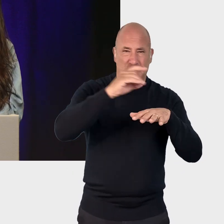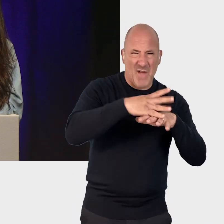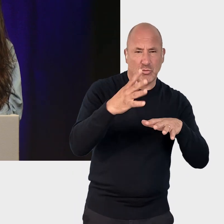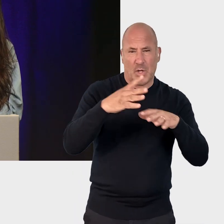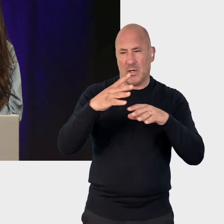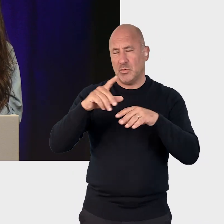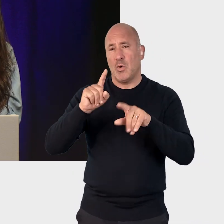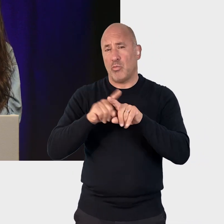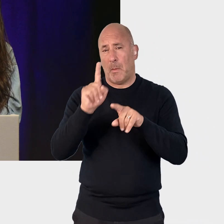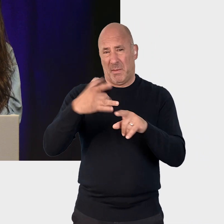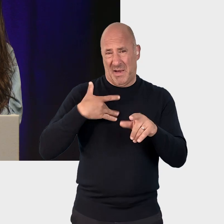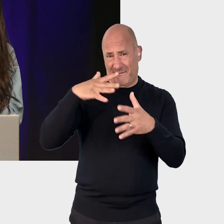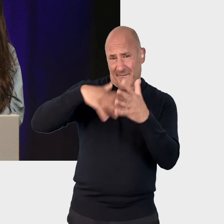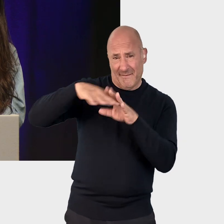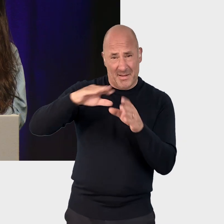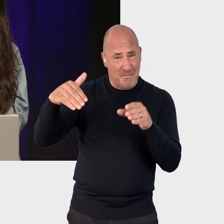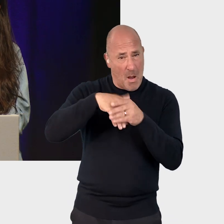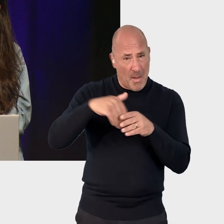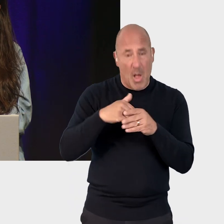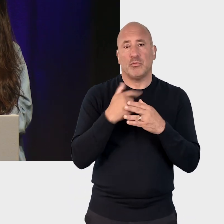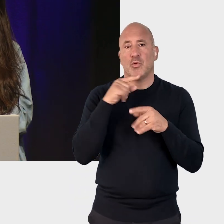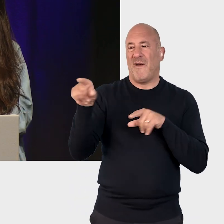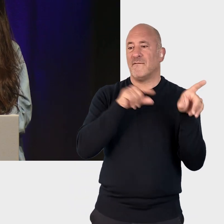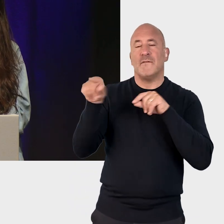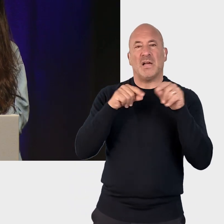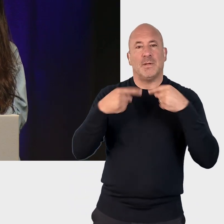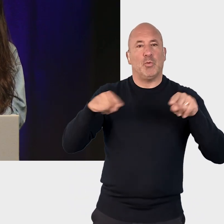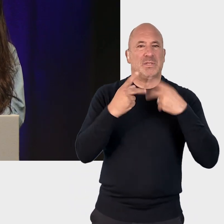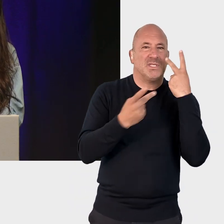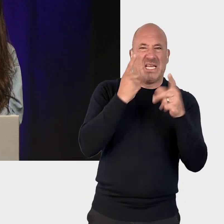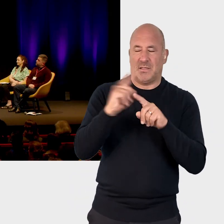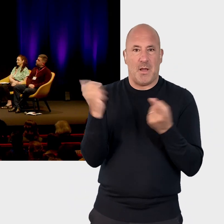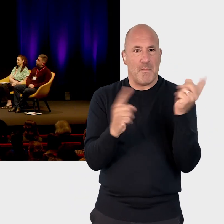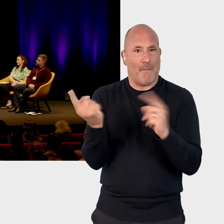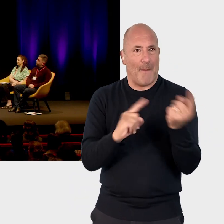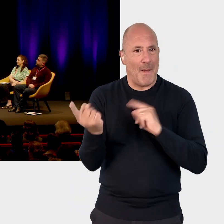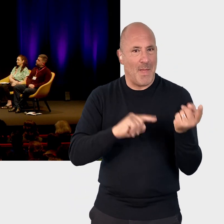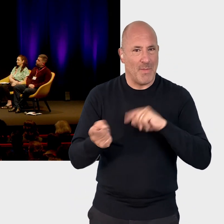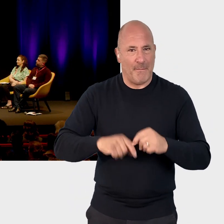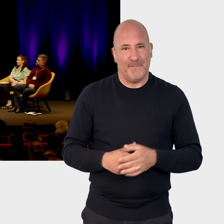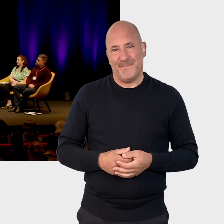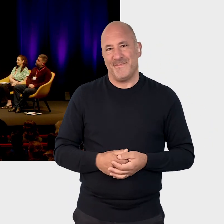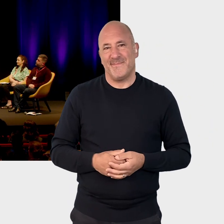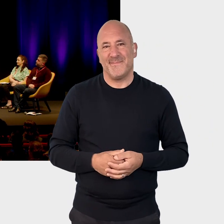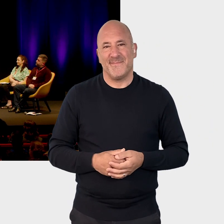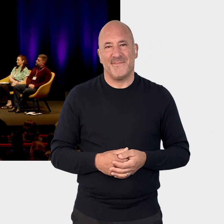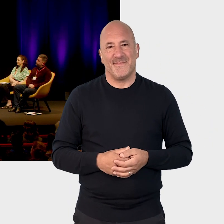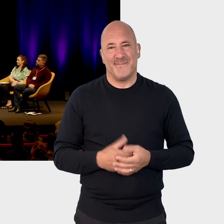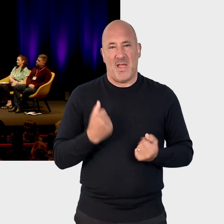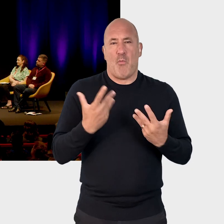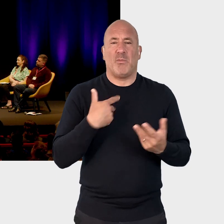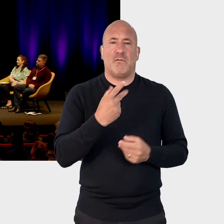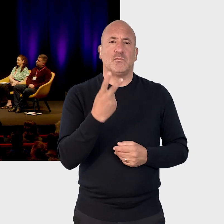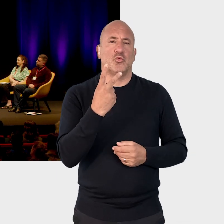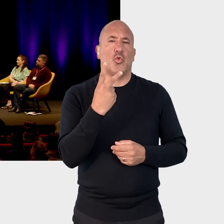stage, and it'll be a mix of professionals and community participants with a lot of guest artists along the